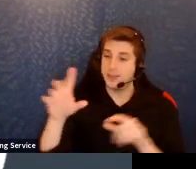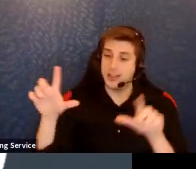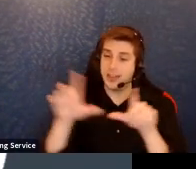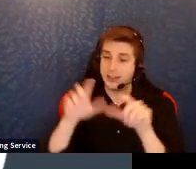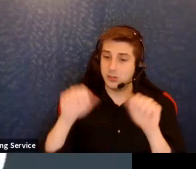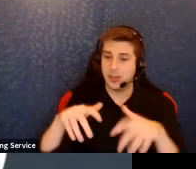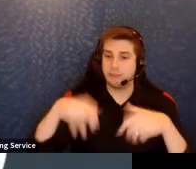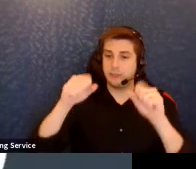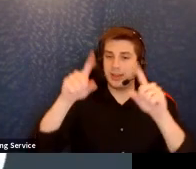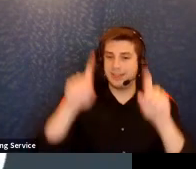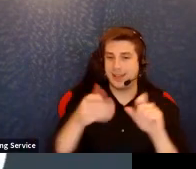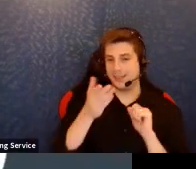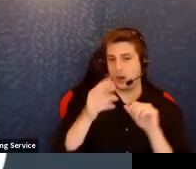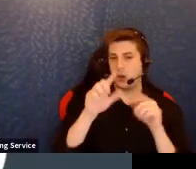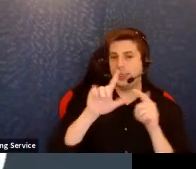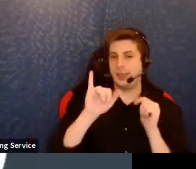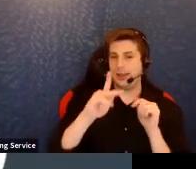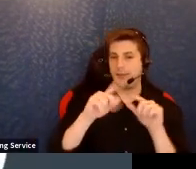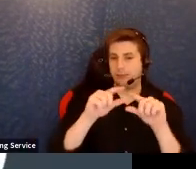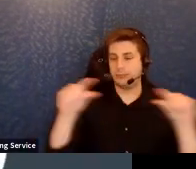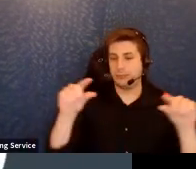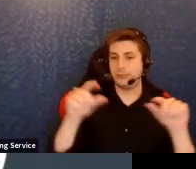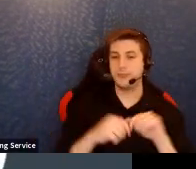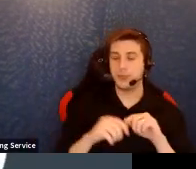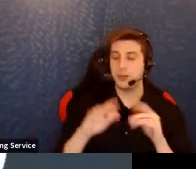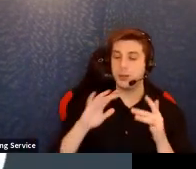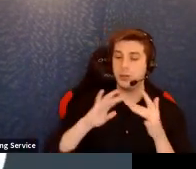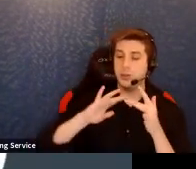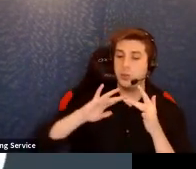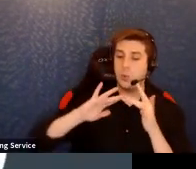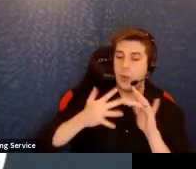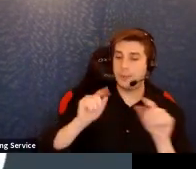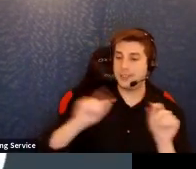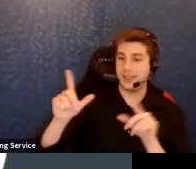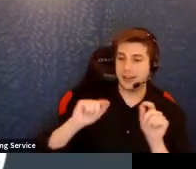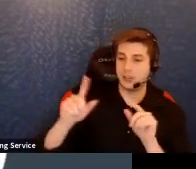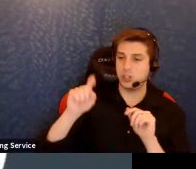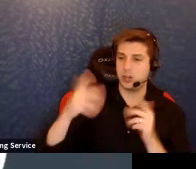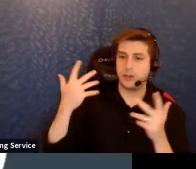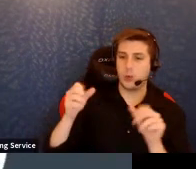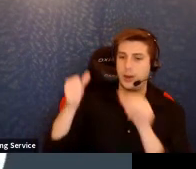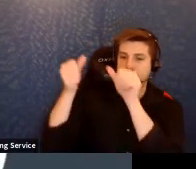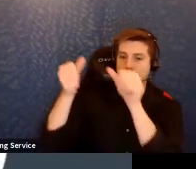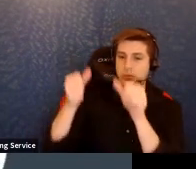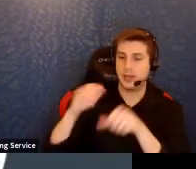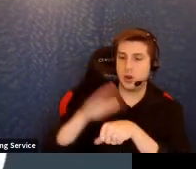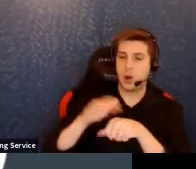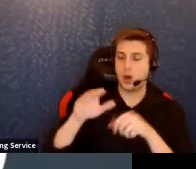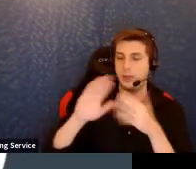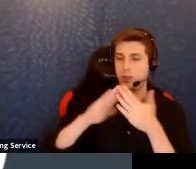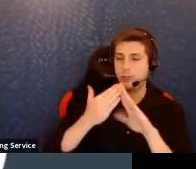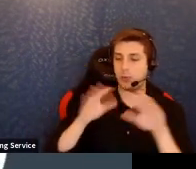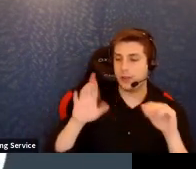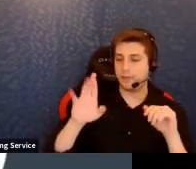that quiz there. The web slides should have already been posted on the community